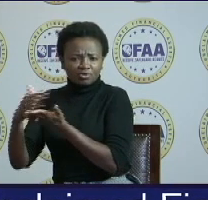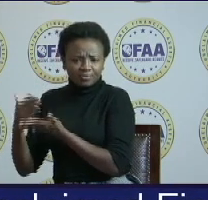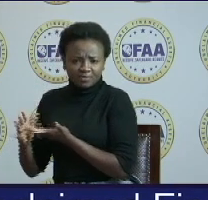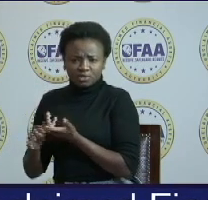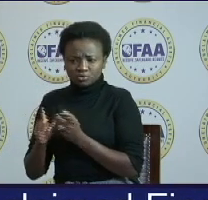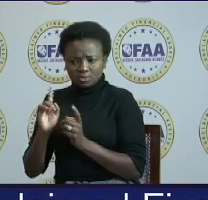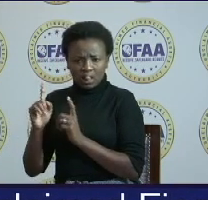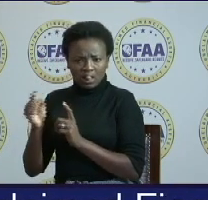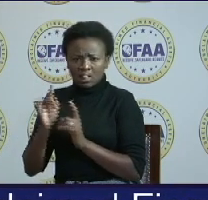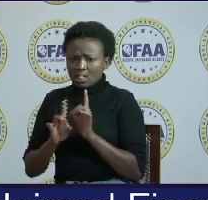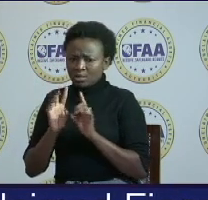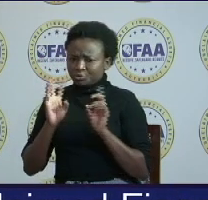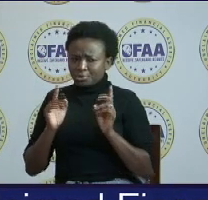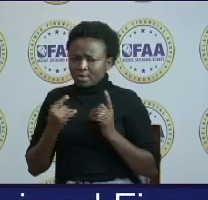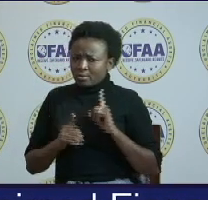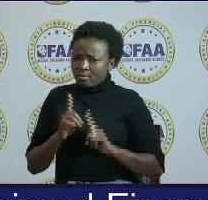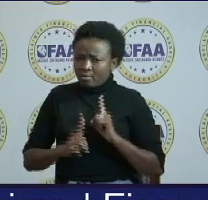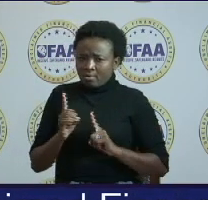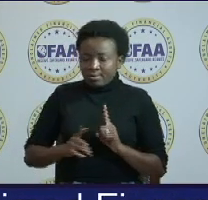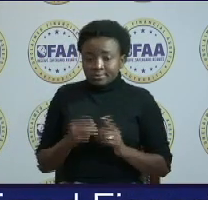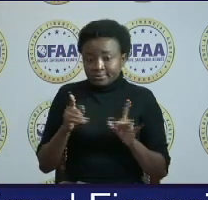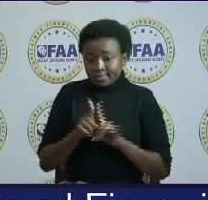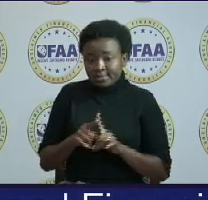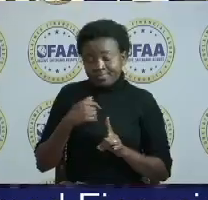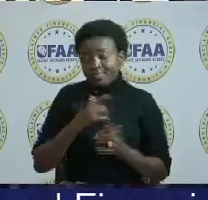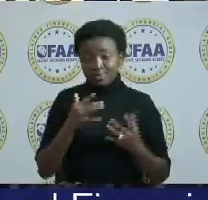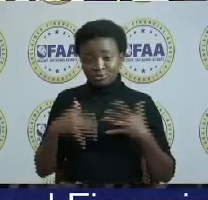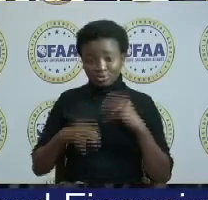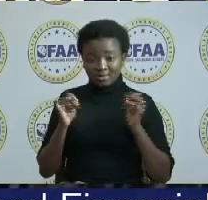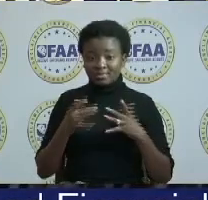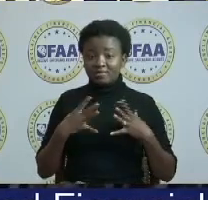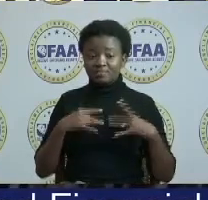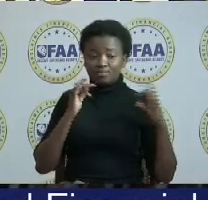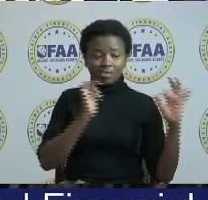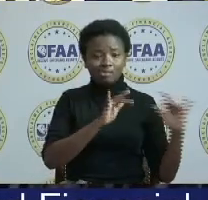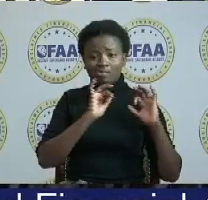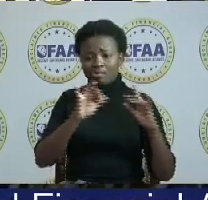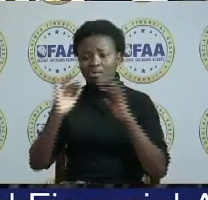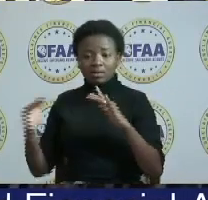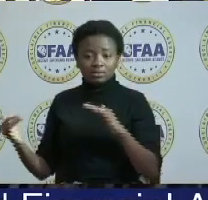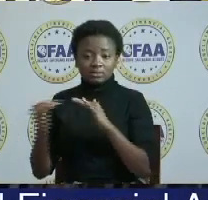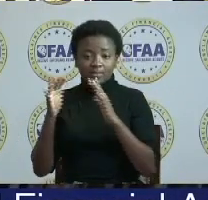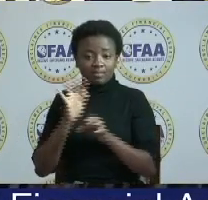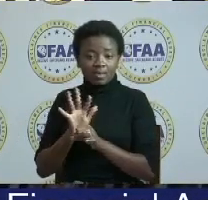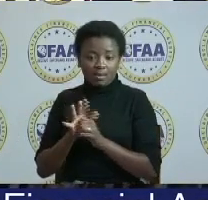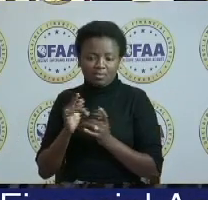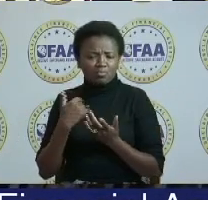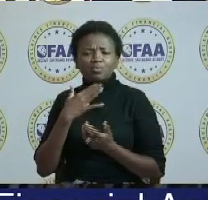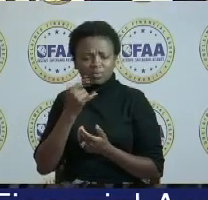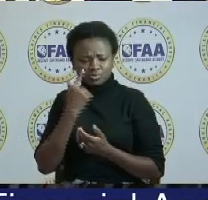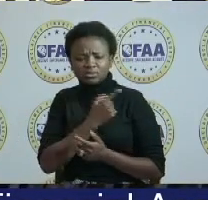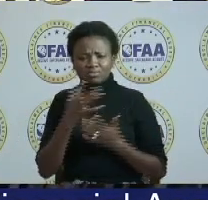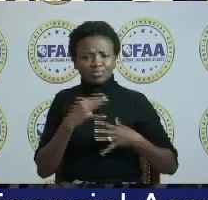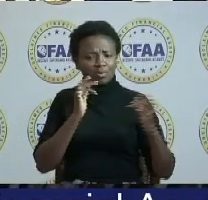hottest topics in this, and I would not be wrong if the VIP room is oversubscribed. But then again, that's what we need to see. We need to see this